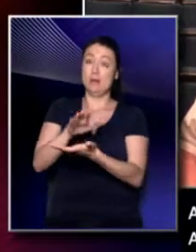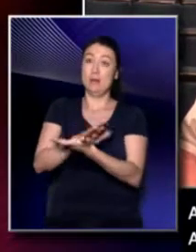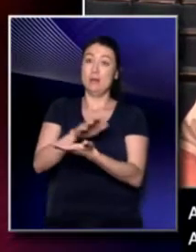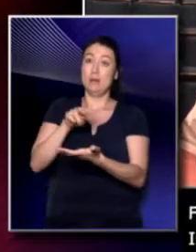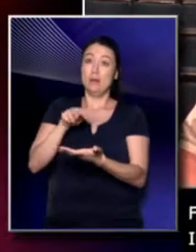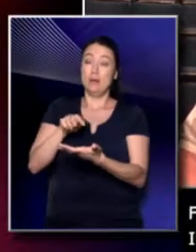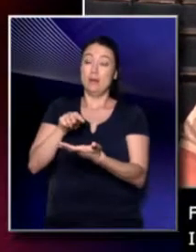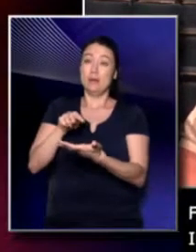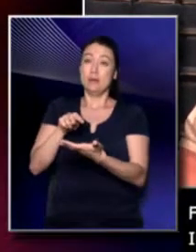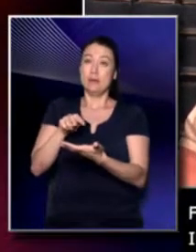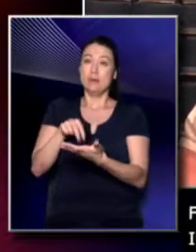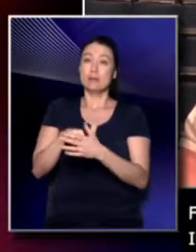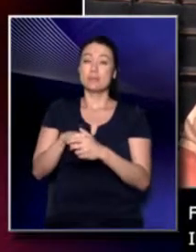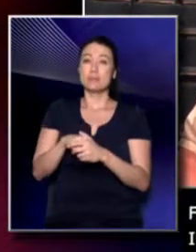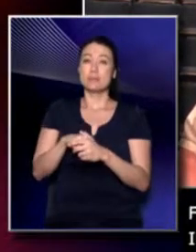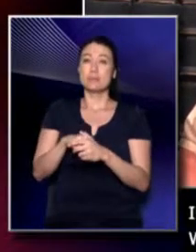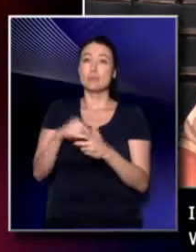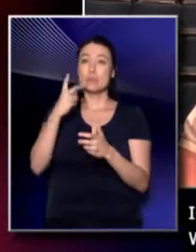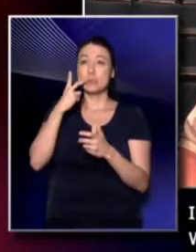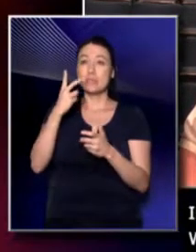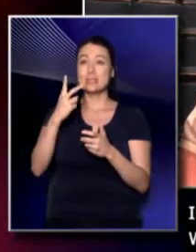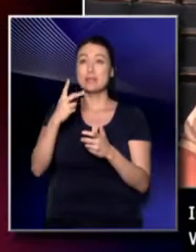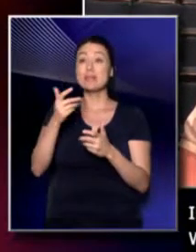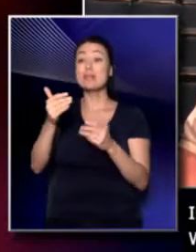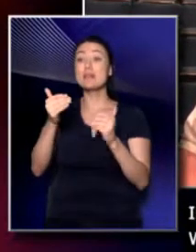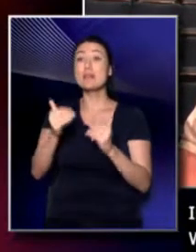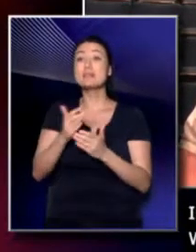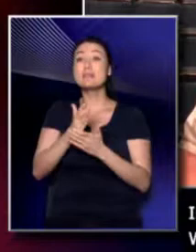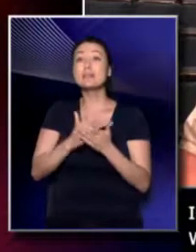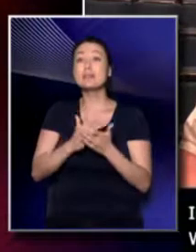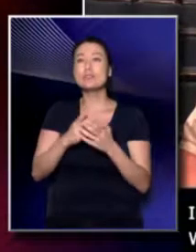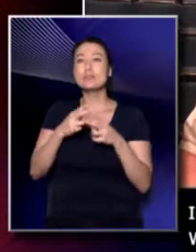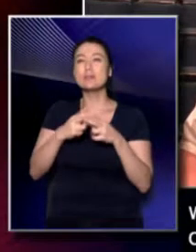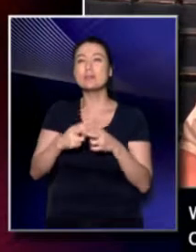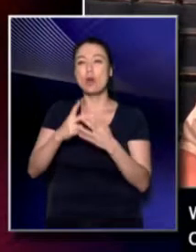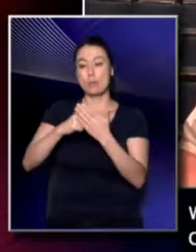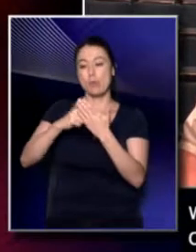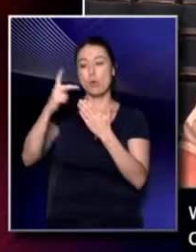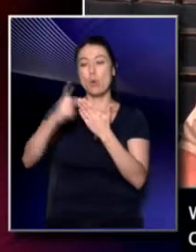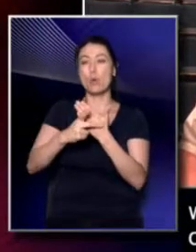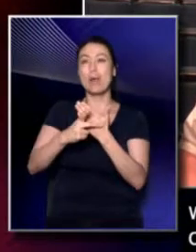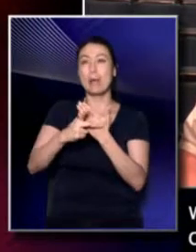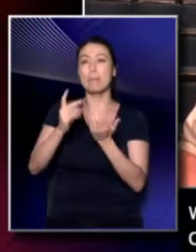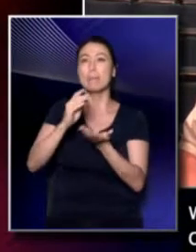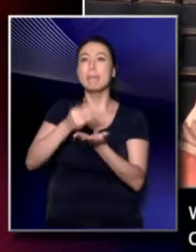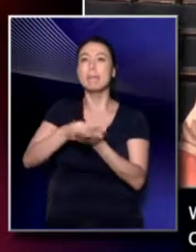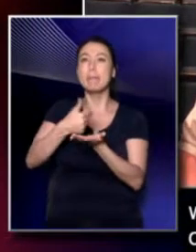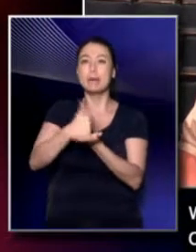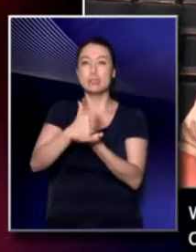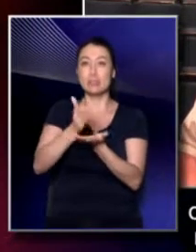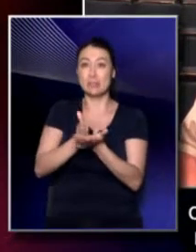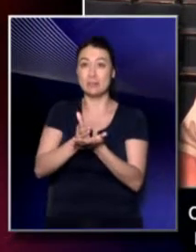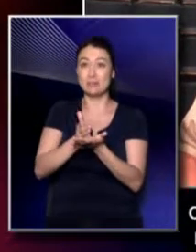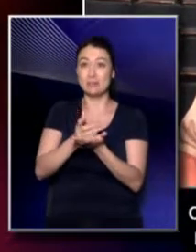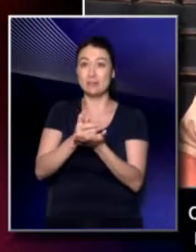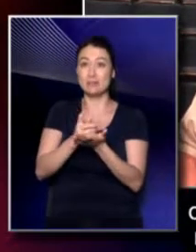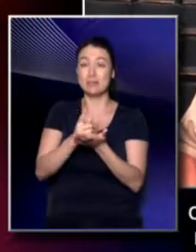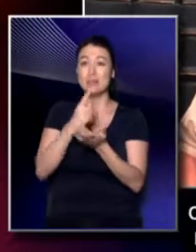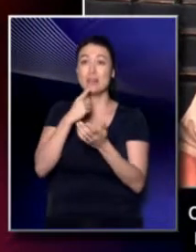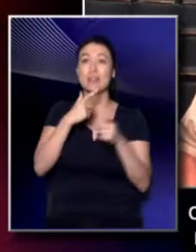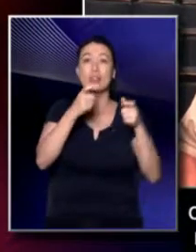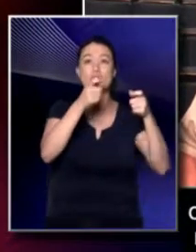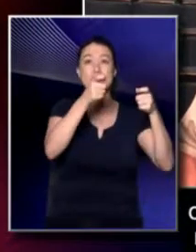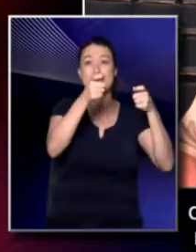next section of the document is what's called program budgets. And under this heading, there are listed